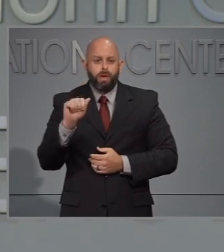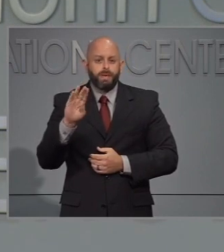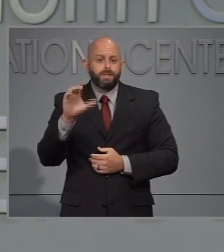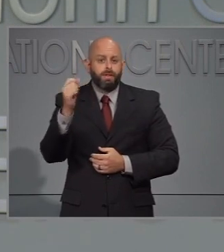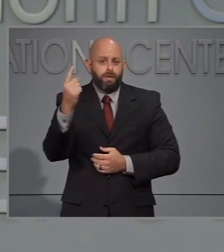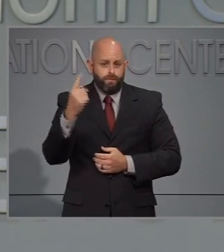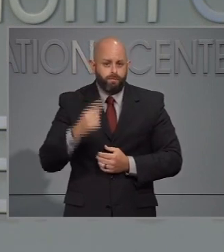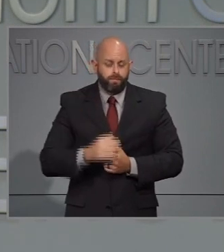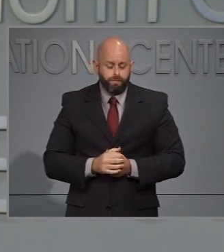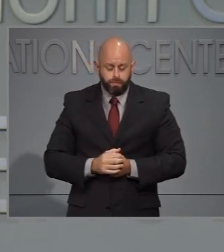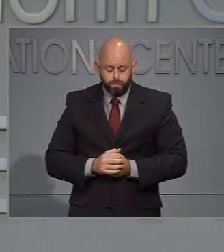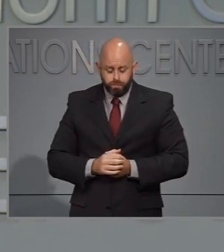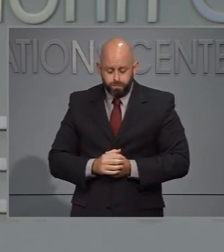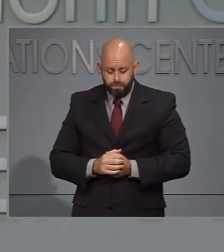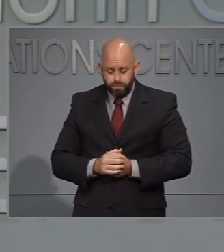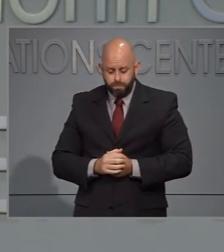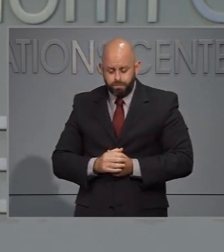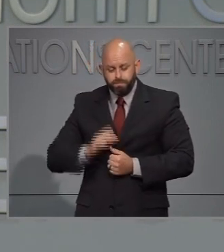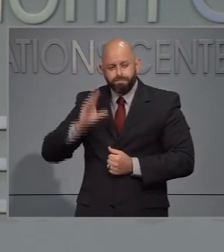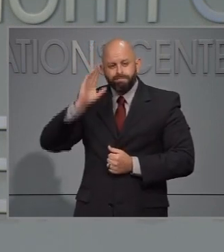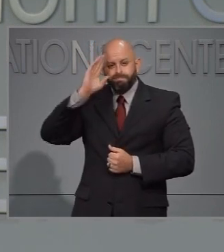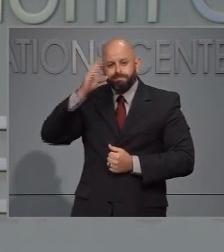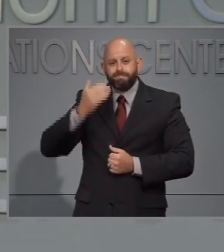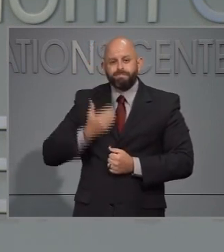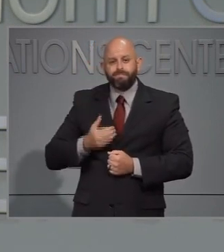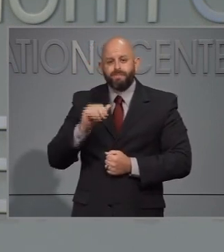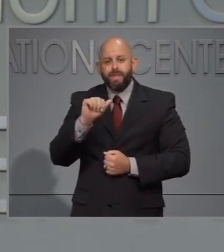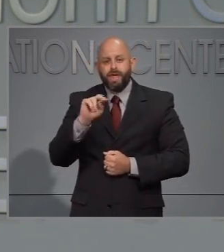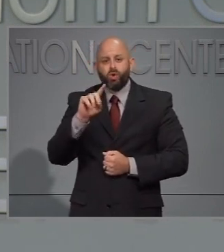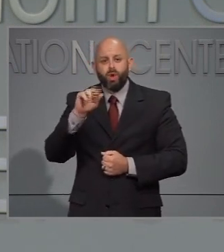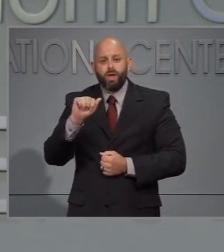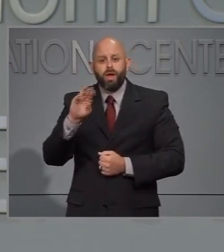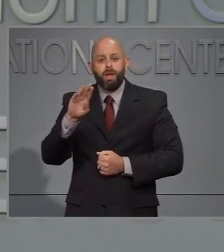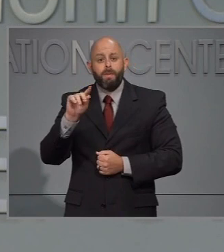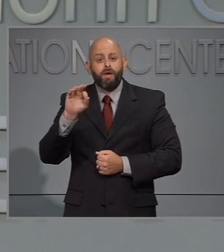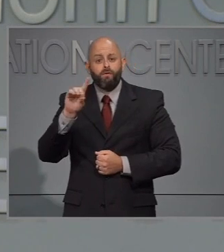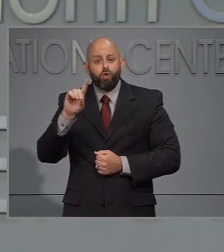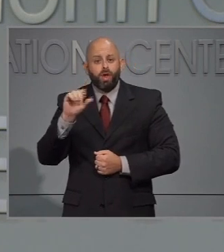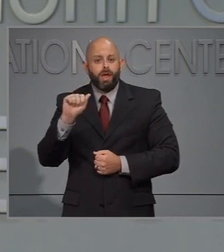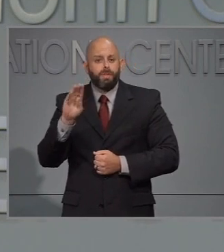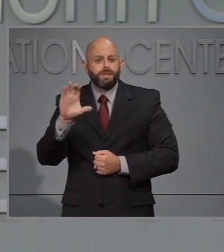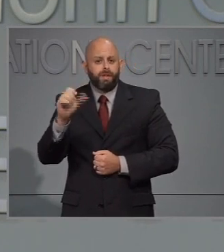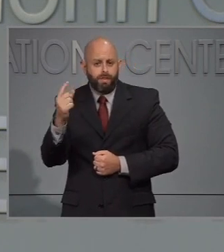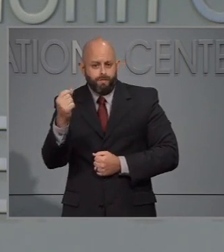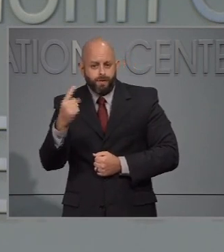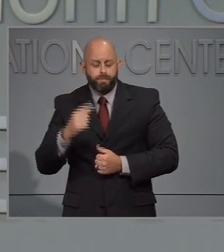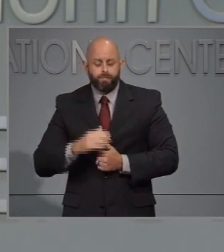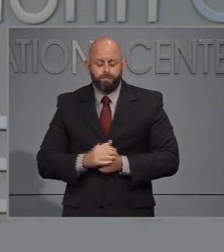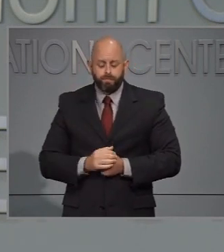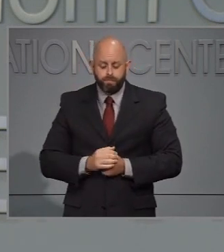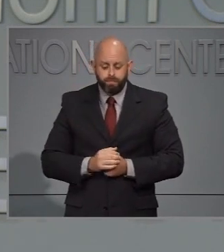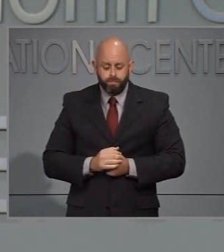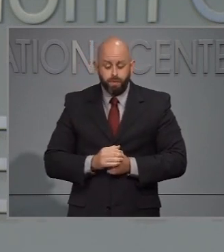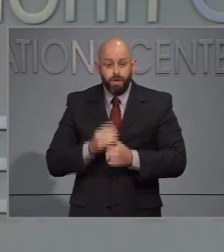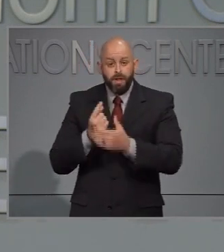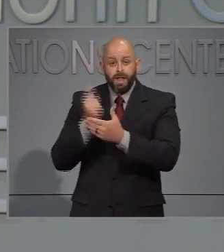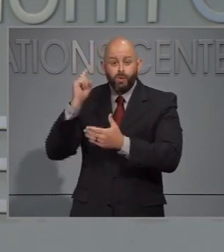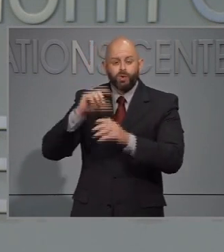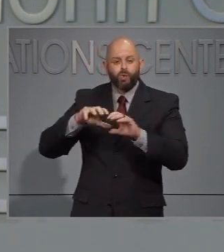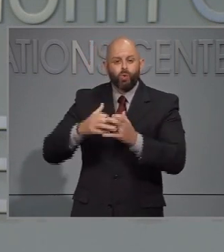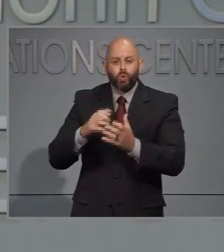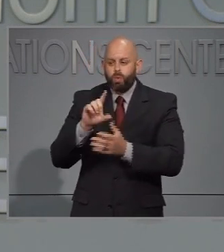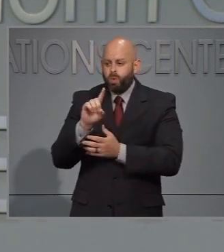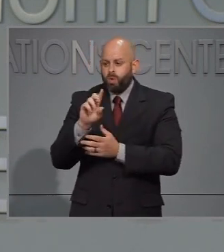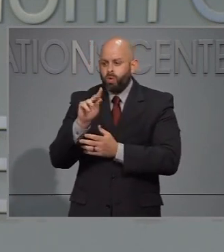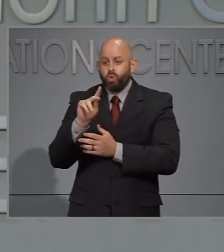Hi, Governor. It's Andrea Blanford with ABC 11. We heard from a group of Duke researchers last week concerned that lack